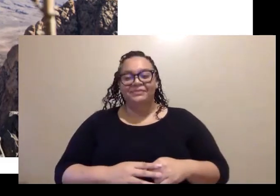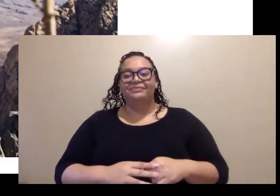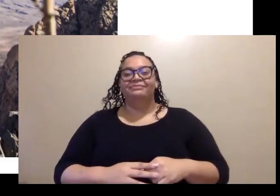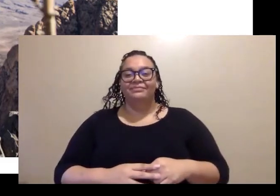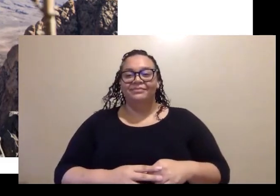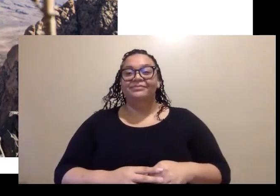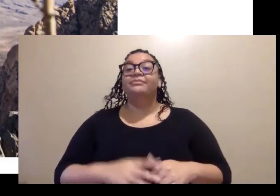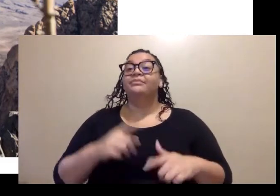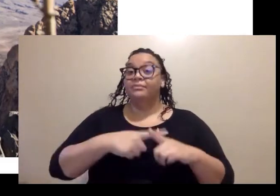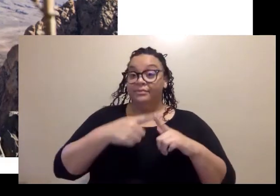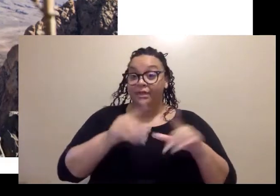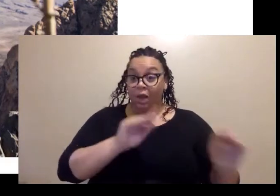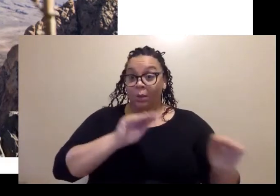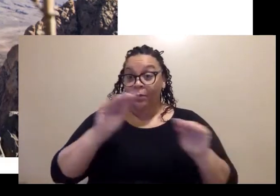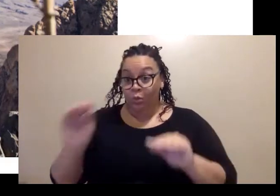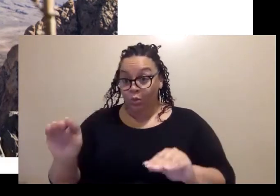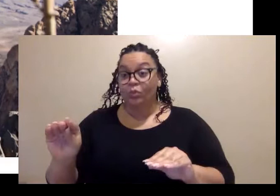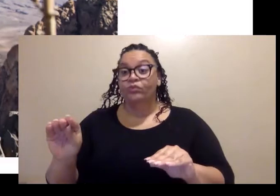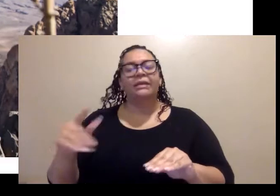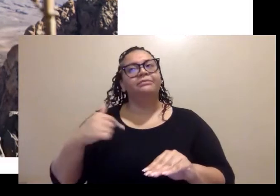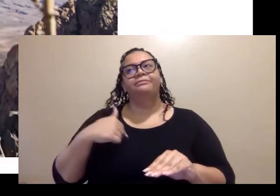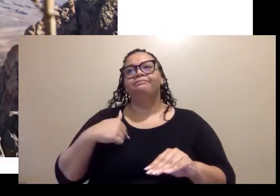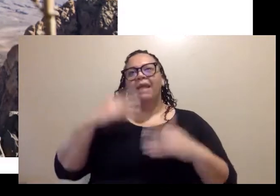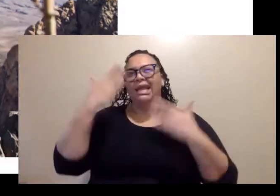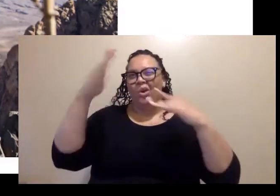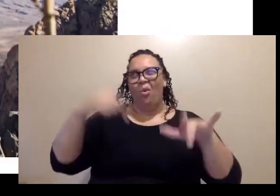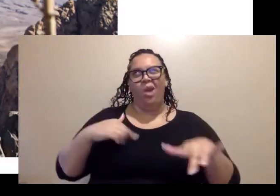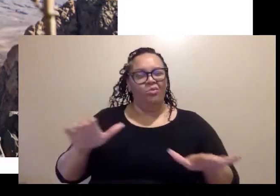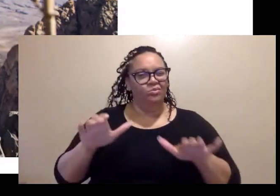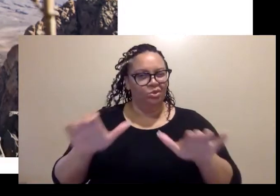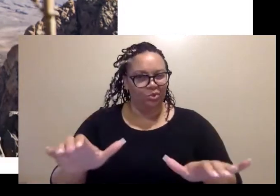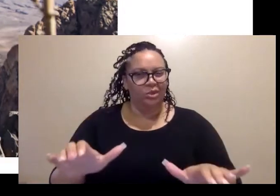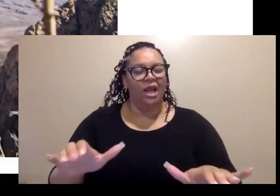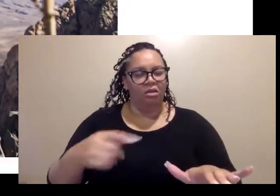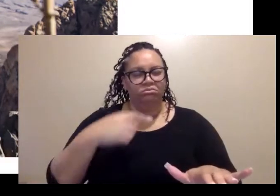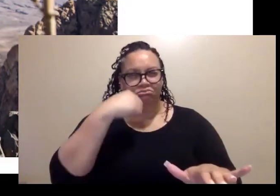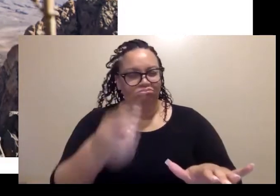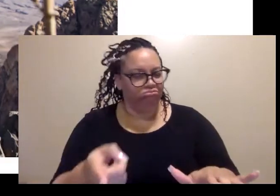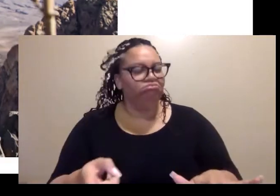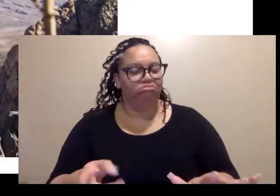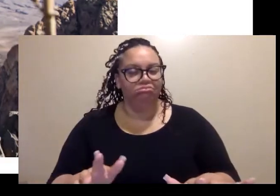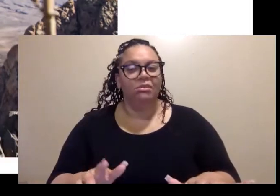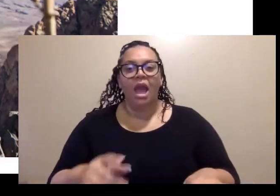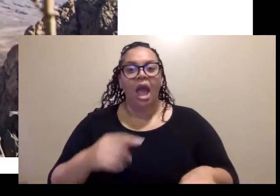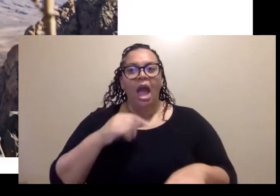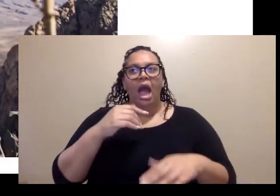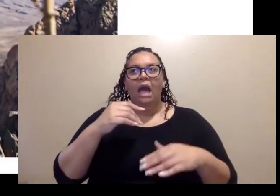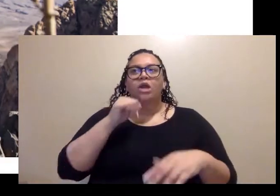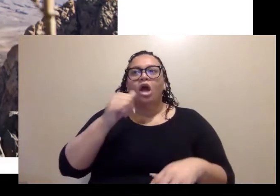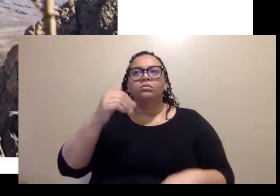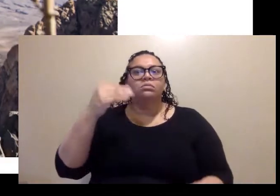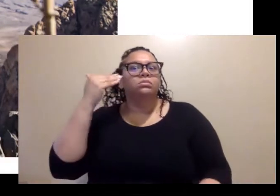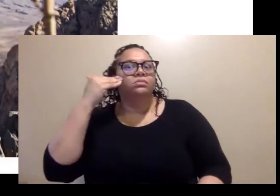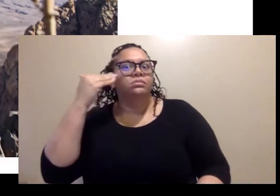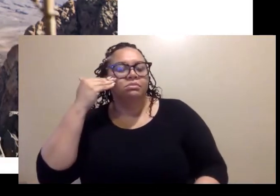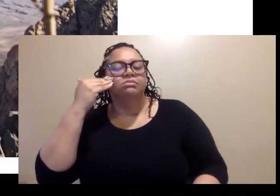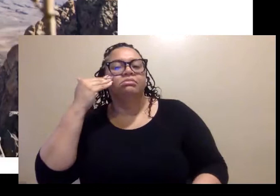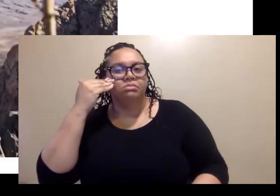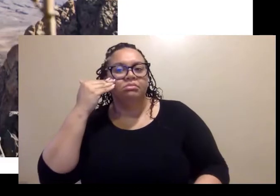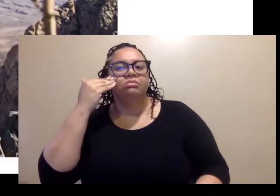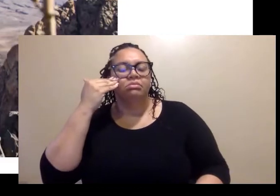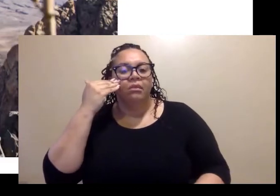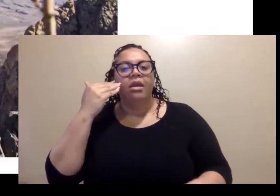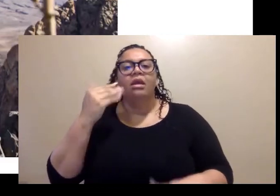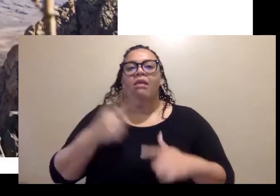it moved over to, I didn't know that's what I was doing. I will say in preference that I wasn't consciously aware of that. And then when I moved to